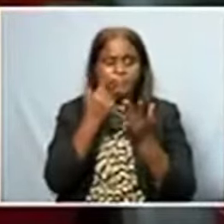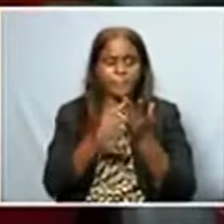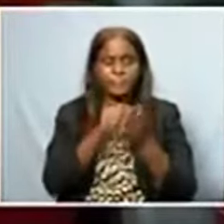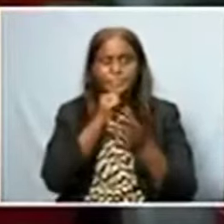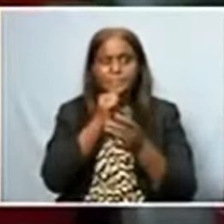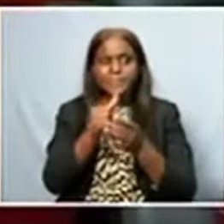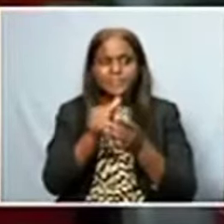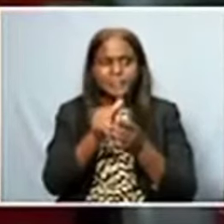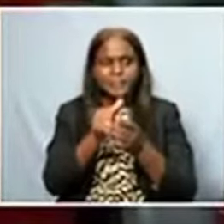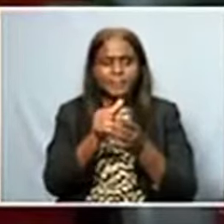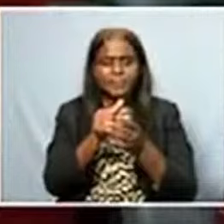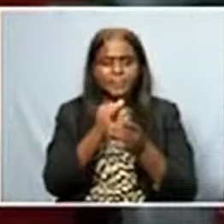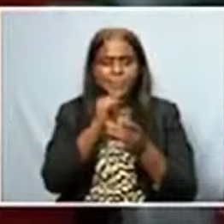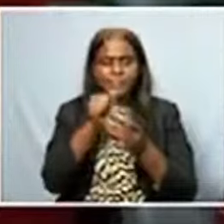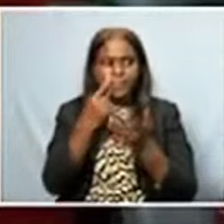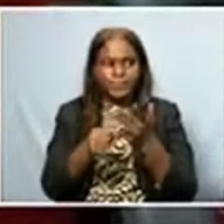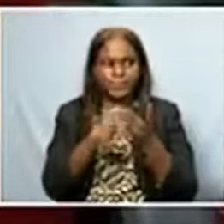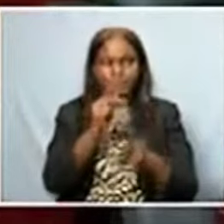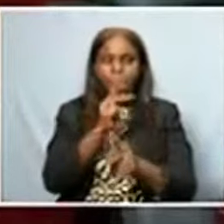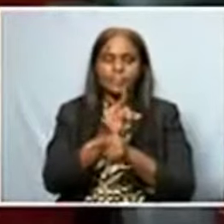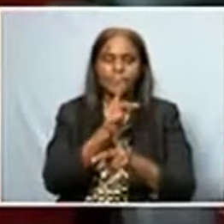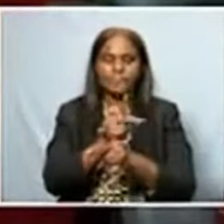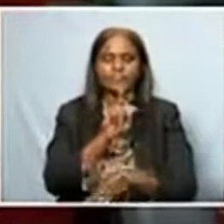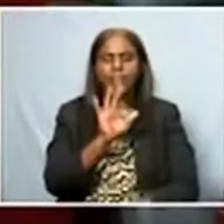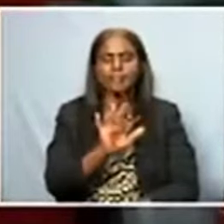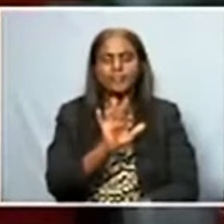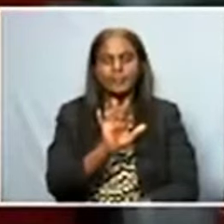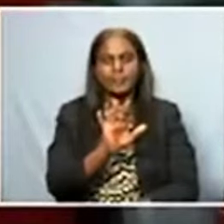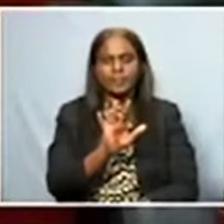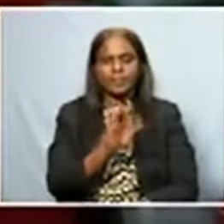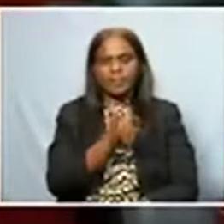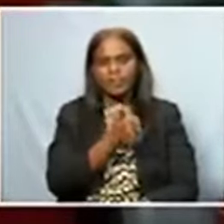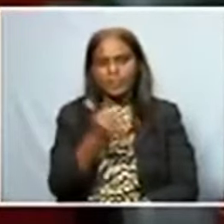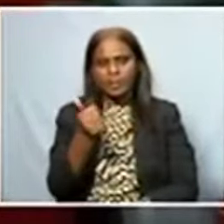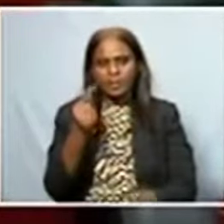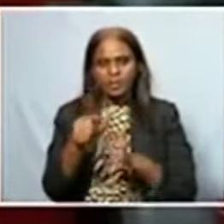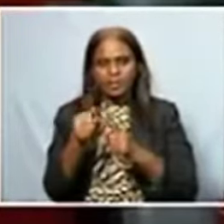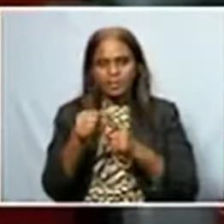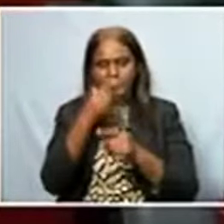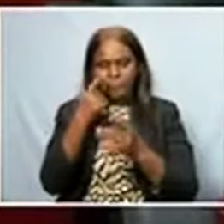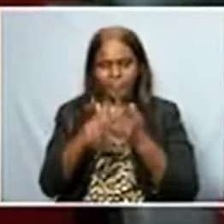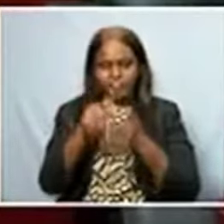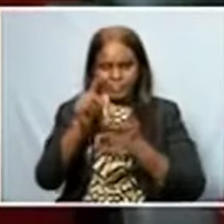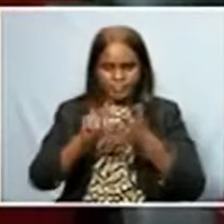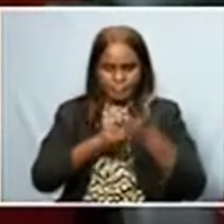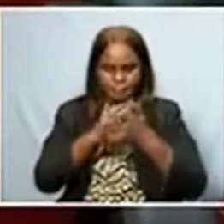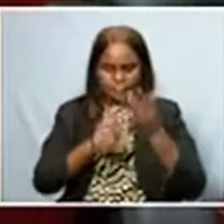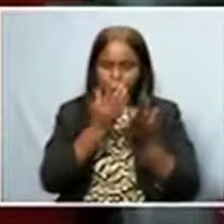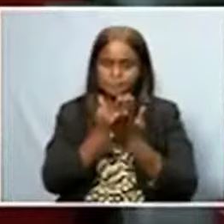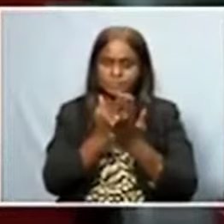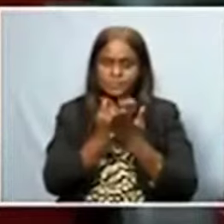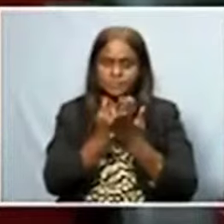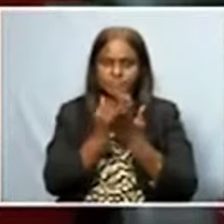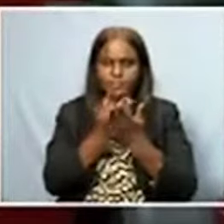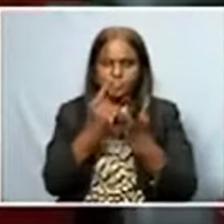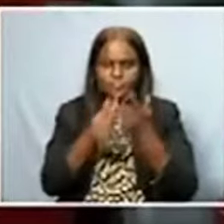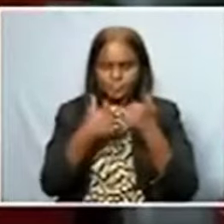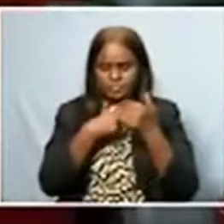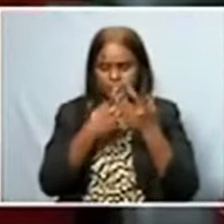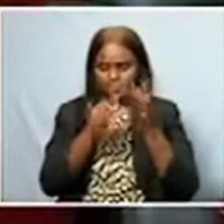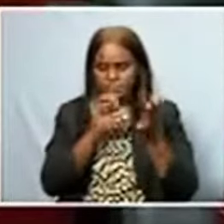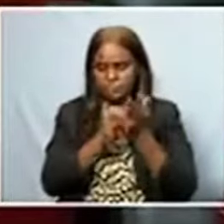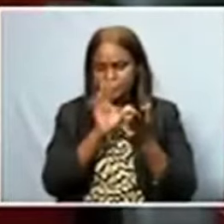not be sustained. In other words, we should reject the proposal that has been